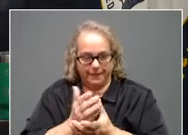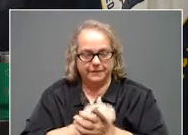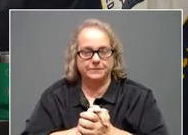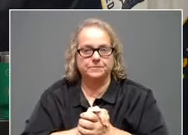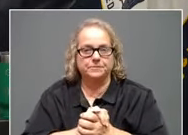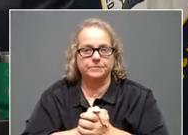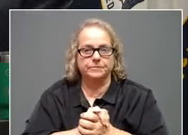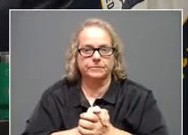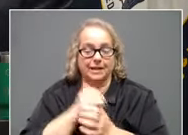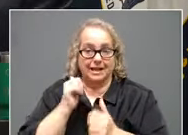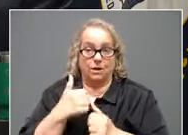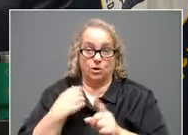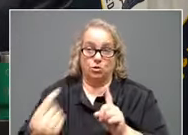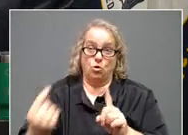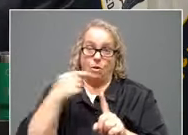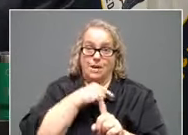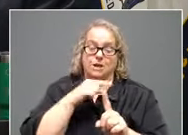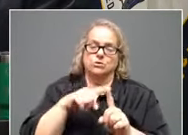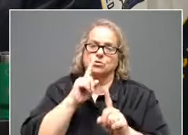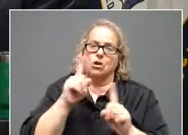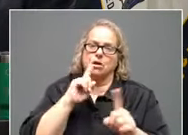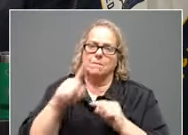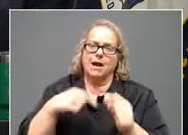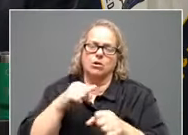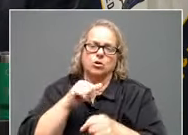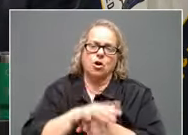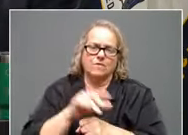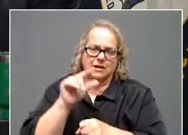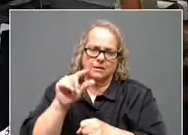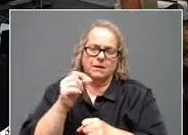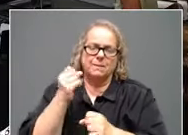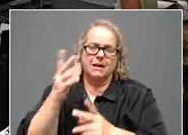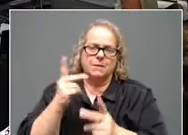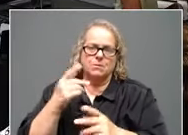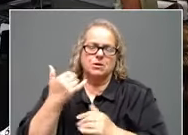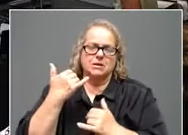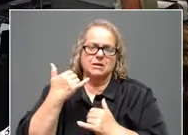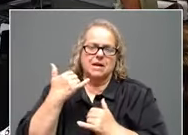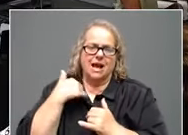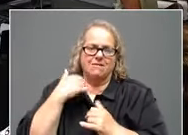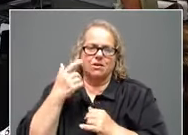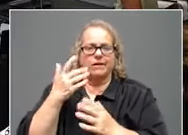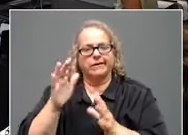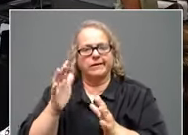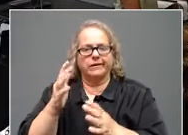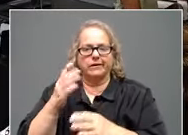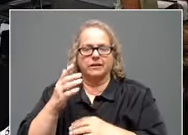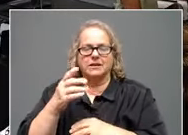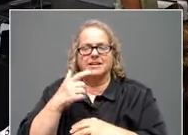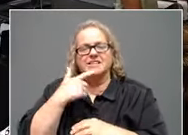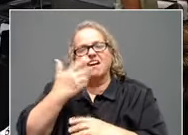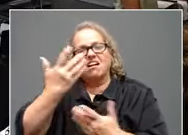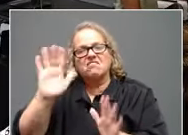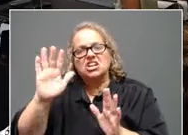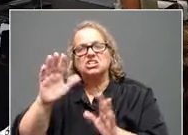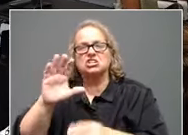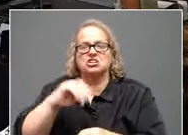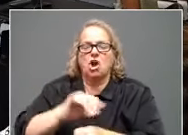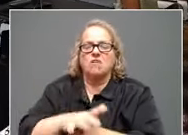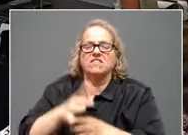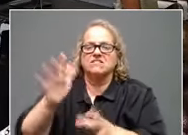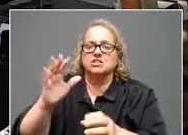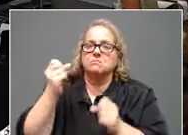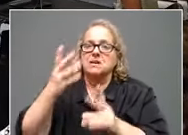Can we go back to just talking about COVID for a little bit? A lot of people have kind of put it behind them with the fact that so many people are